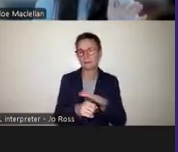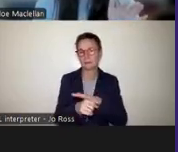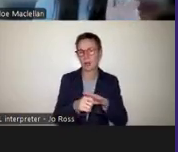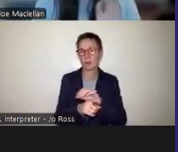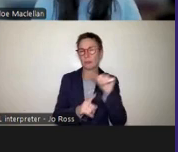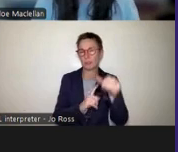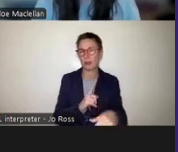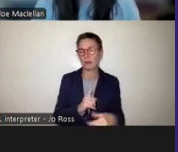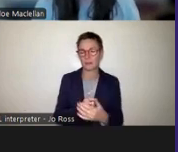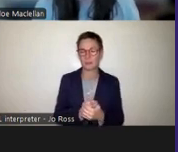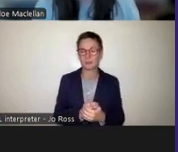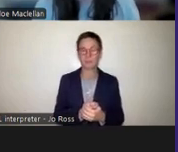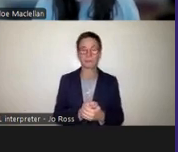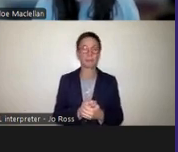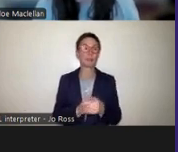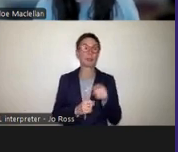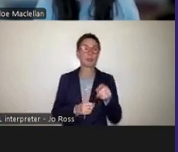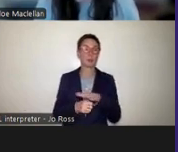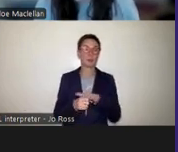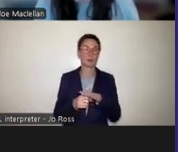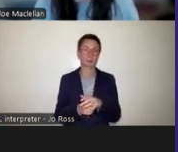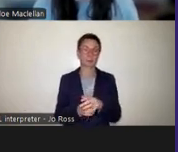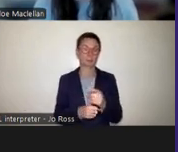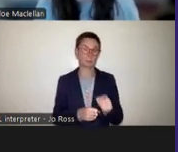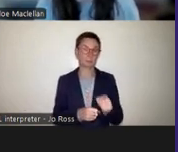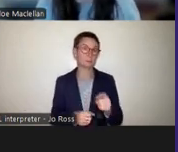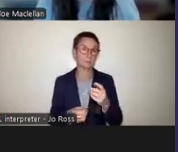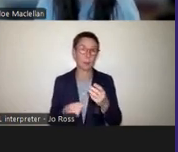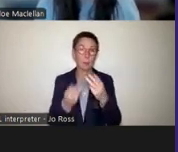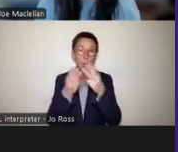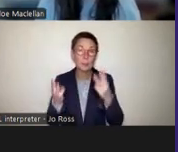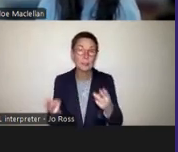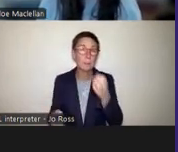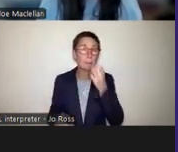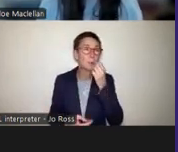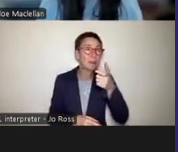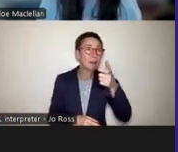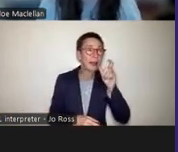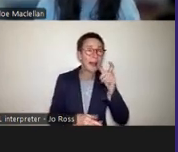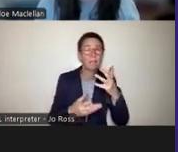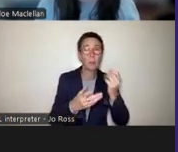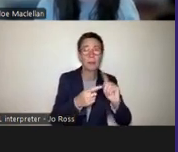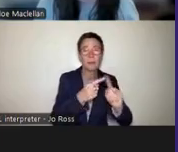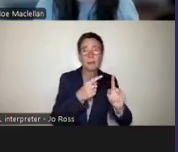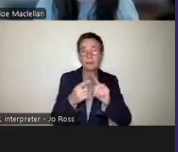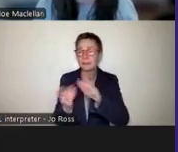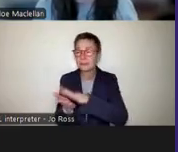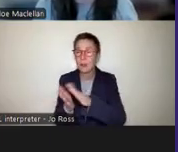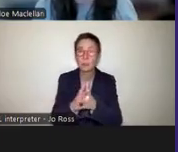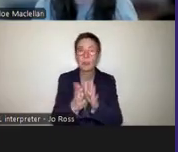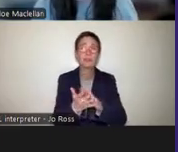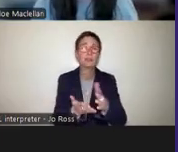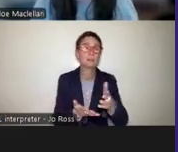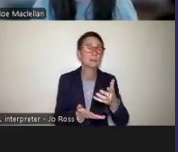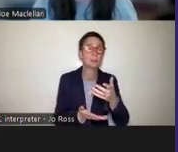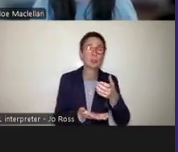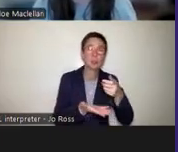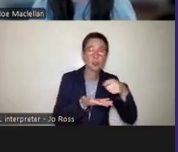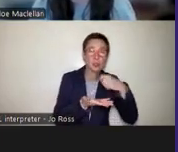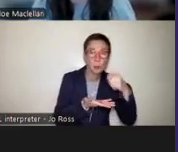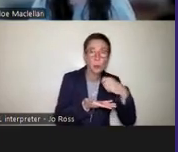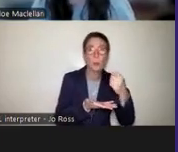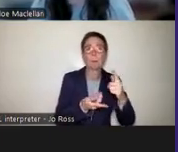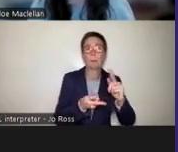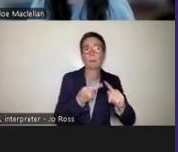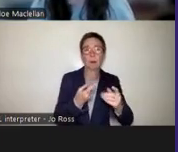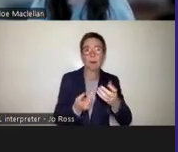So our scenario is that a museum has a beautiful cafe with a range of paninis, cold sandwiches, and a homemade soup each day. There is a wide